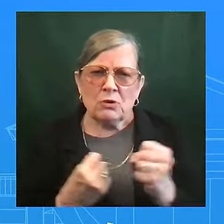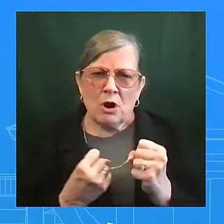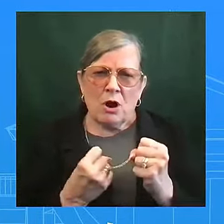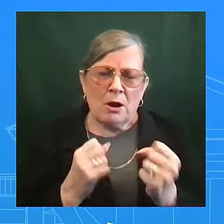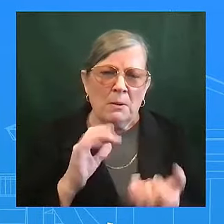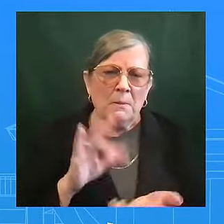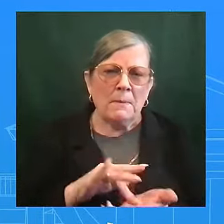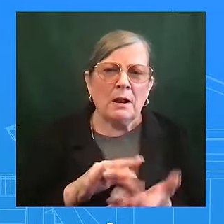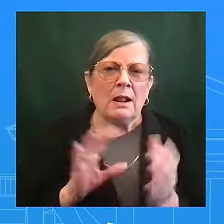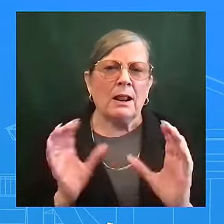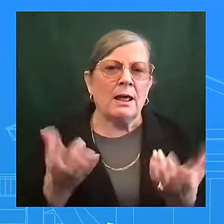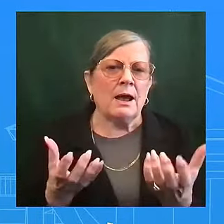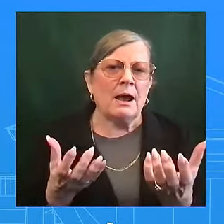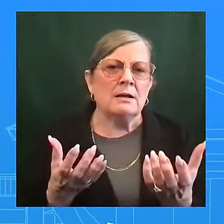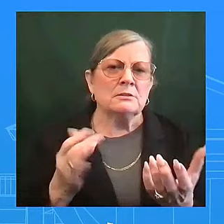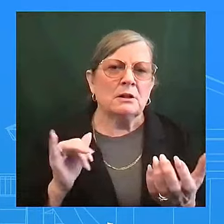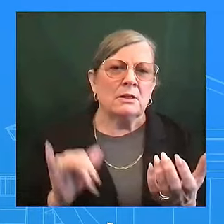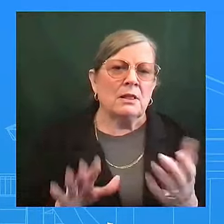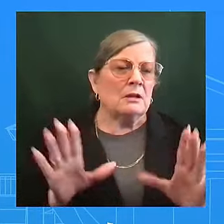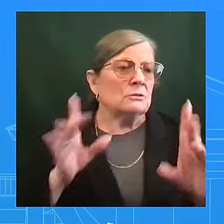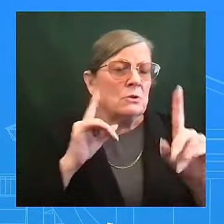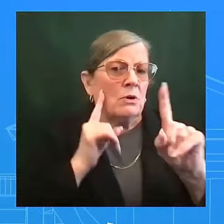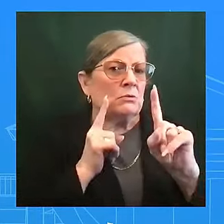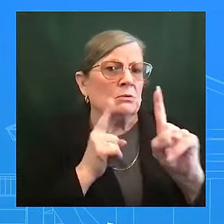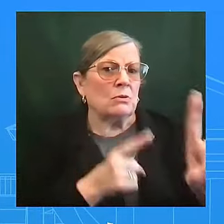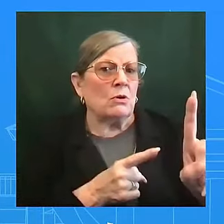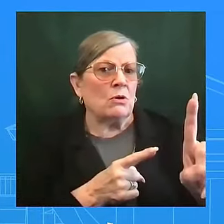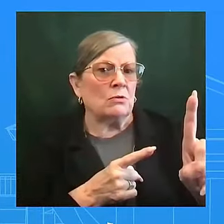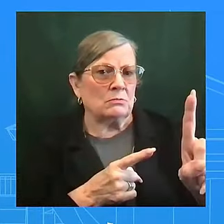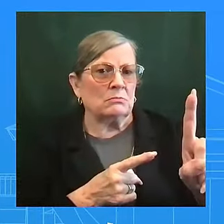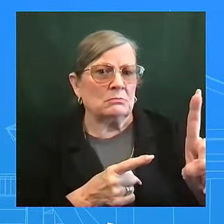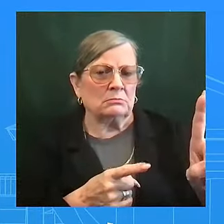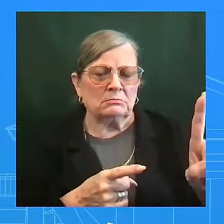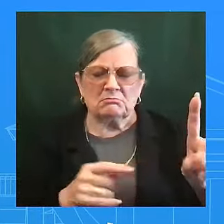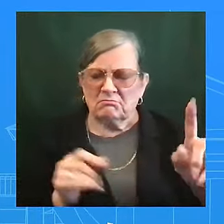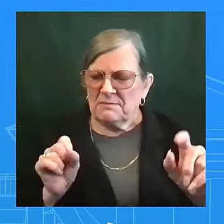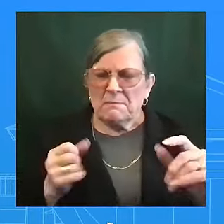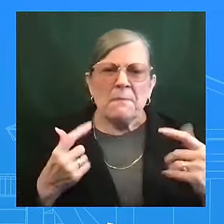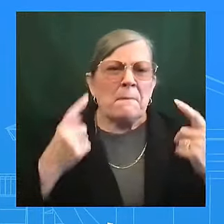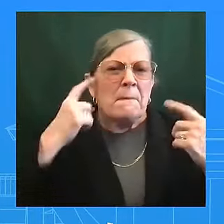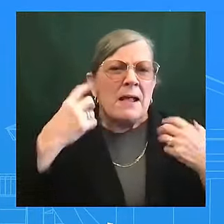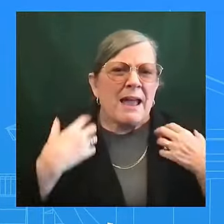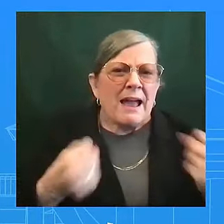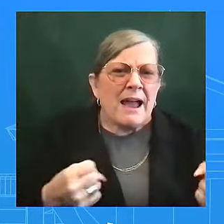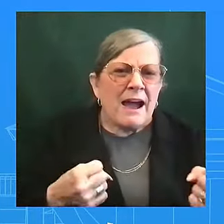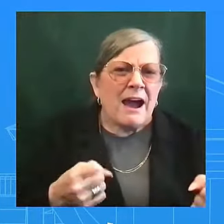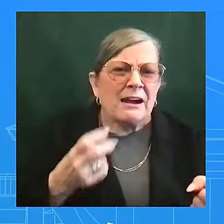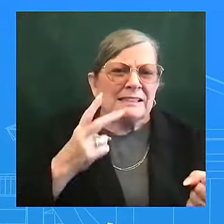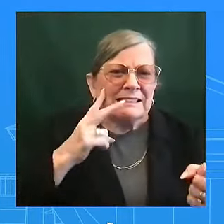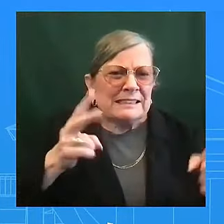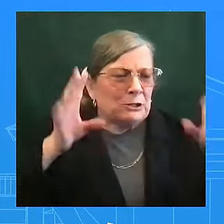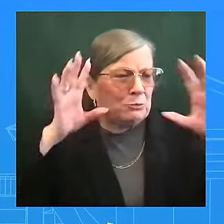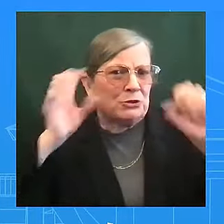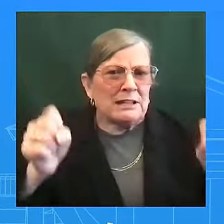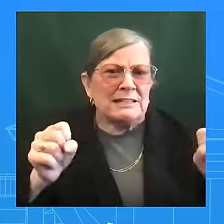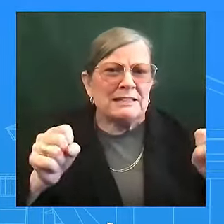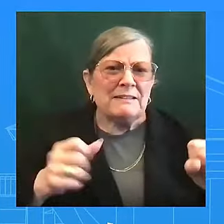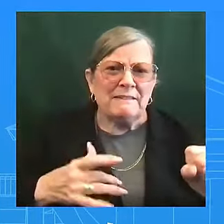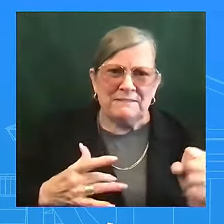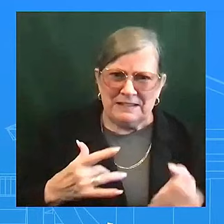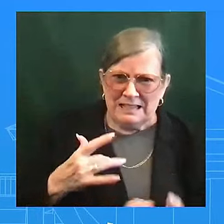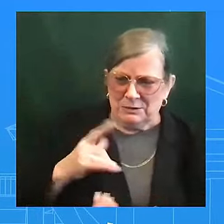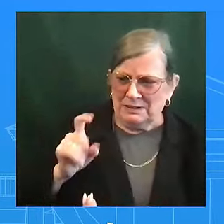that's important. You hear the president talking about building economy from the bottom up, middle out, and strengthening the middle class. We're in line.